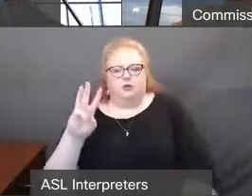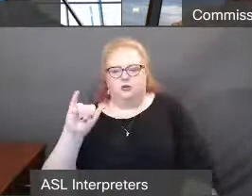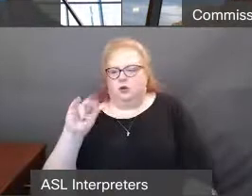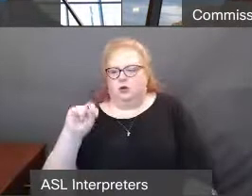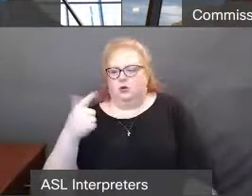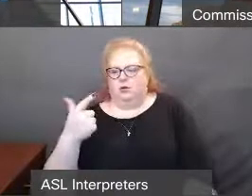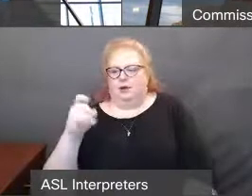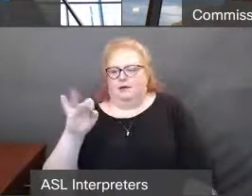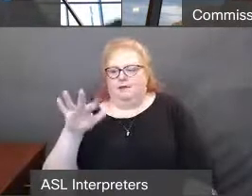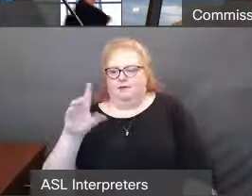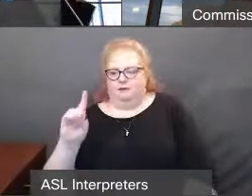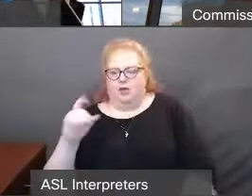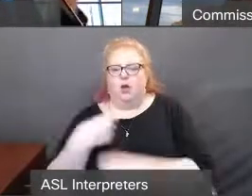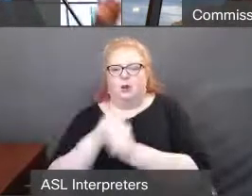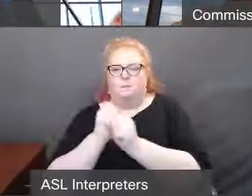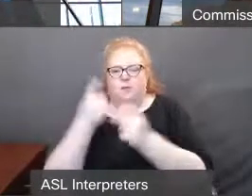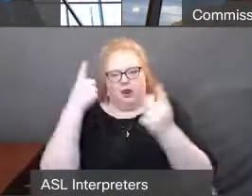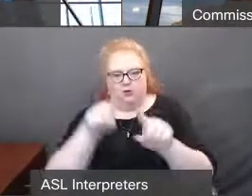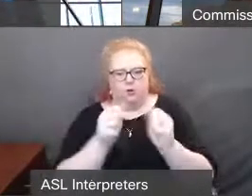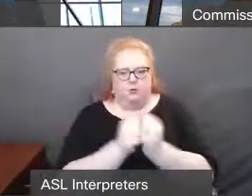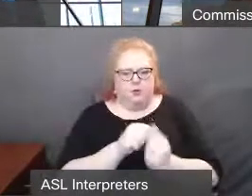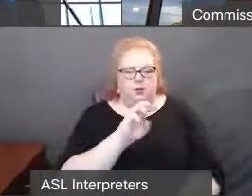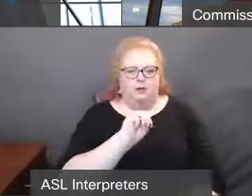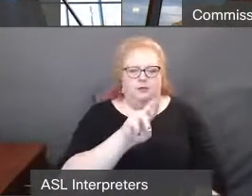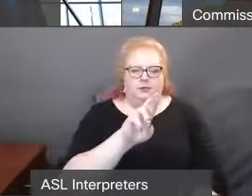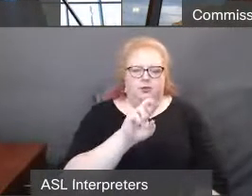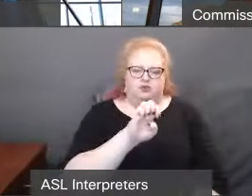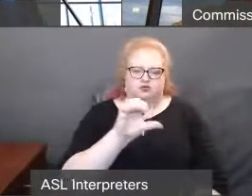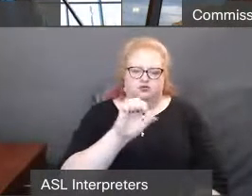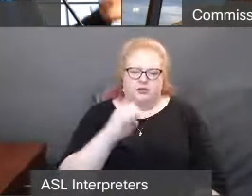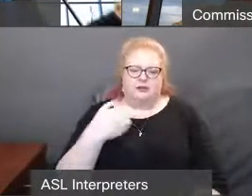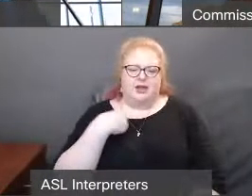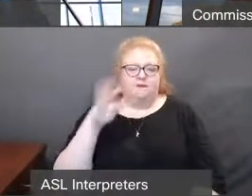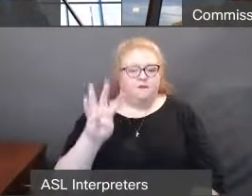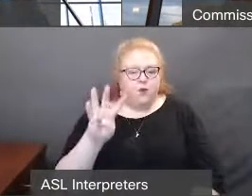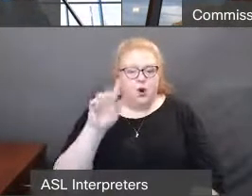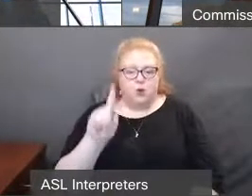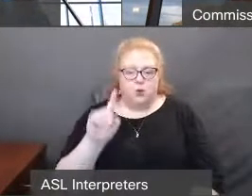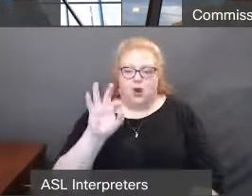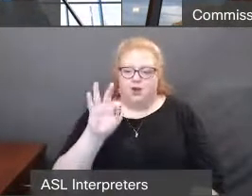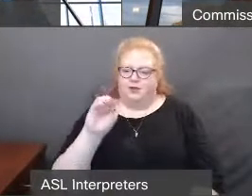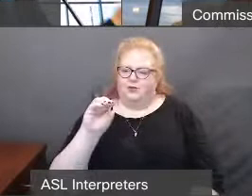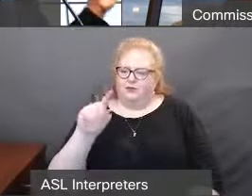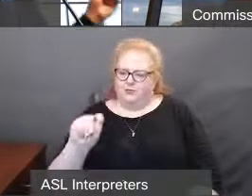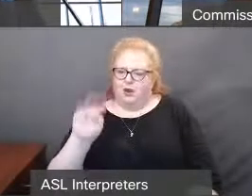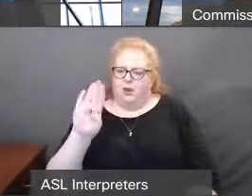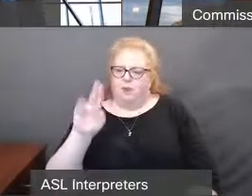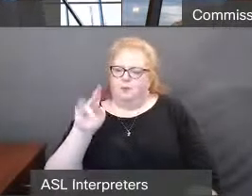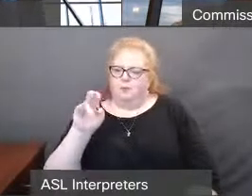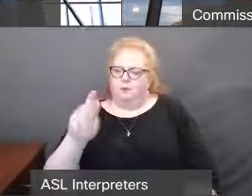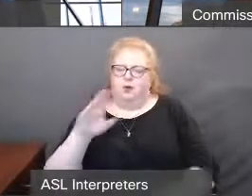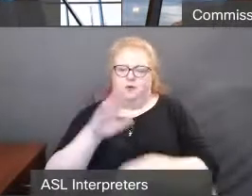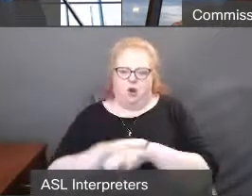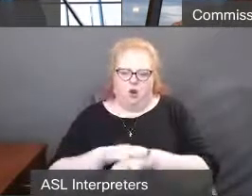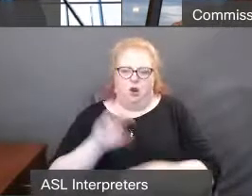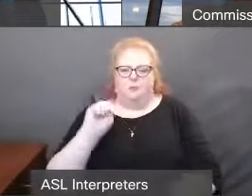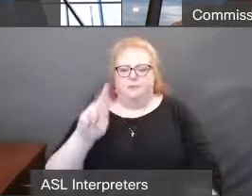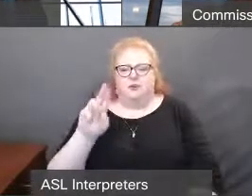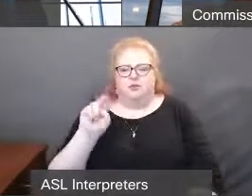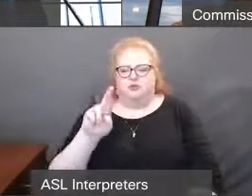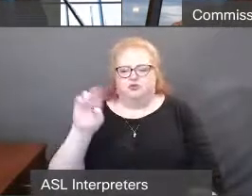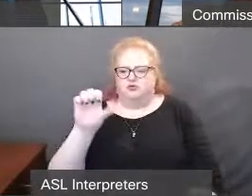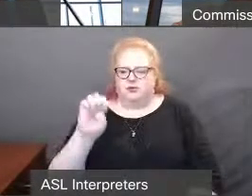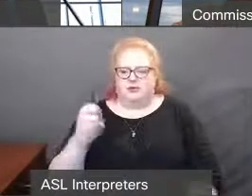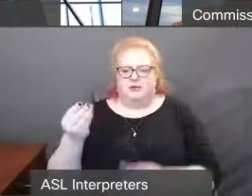with Mr. Reese to have a 41-foot buffer on Mr. Reese's property when he developed the